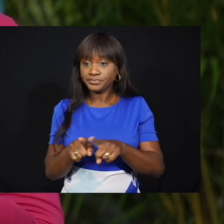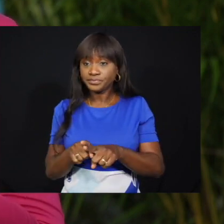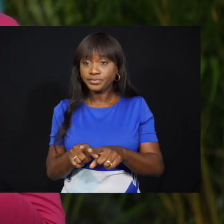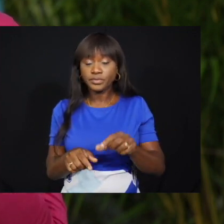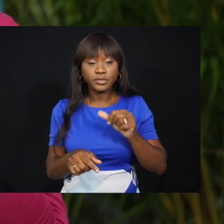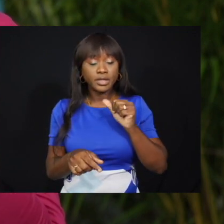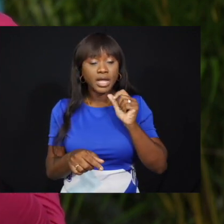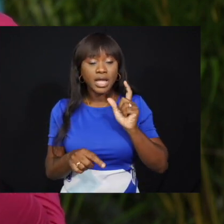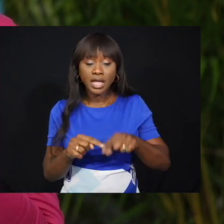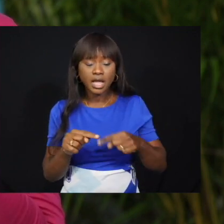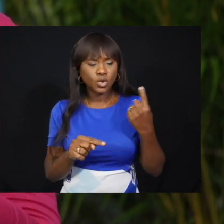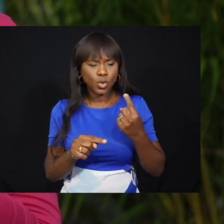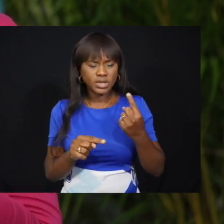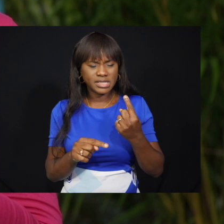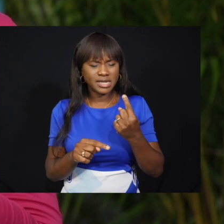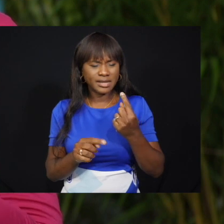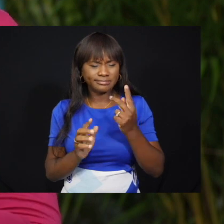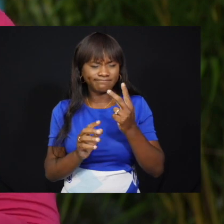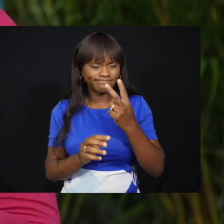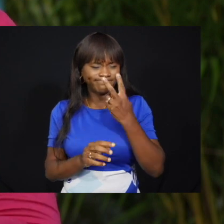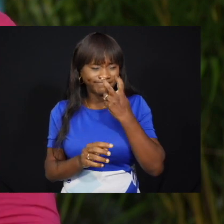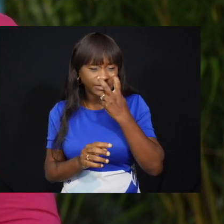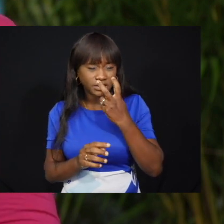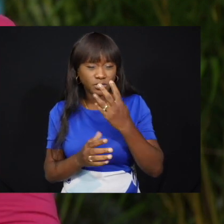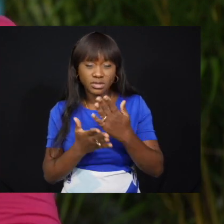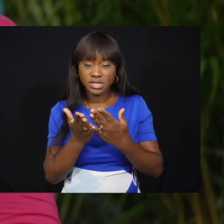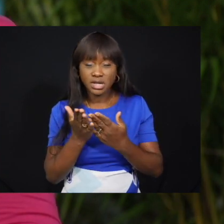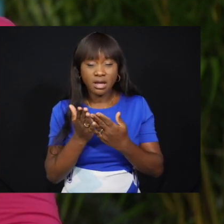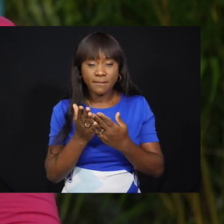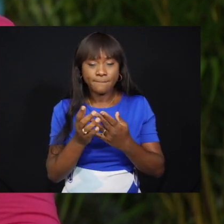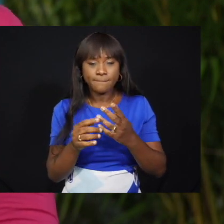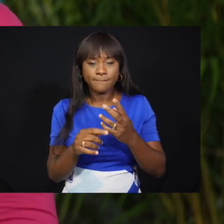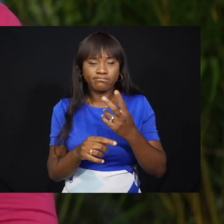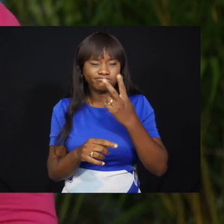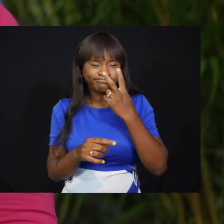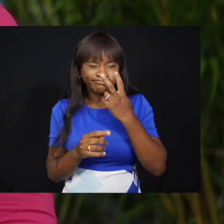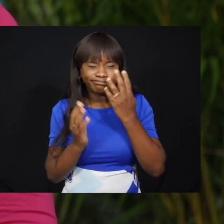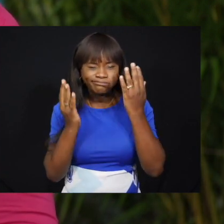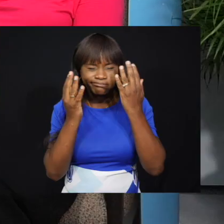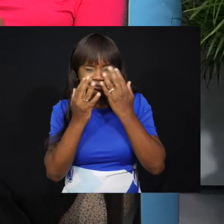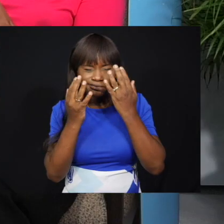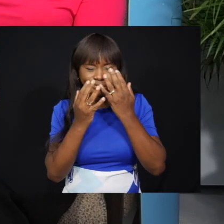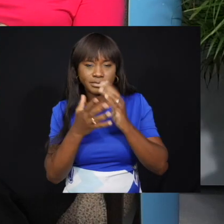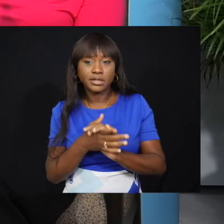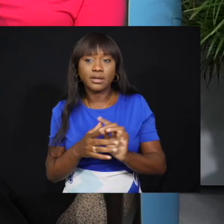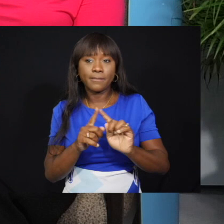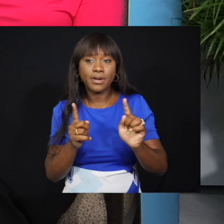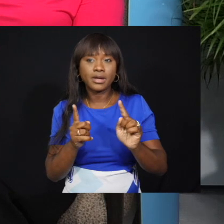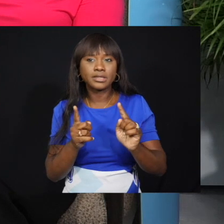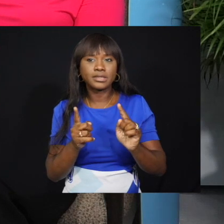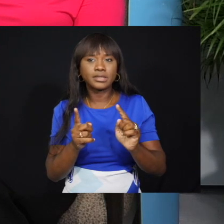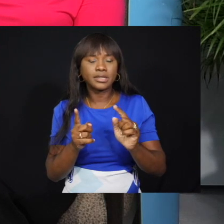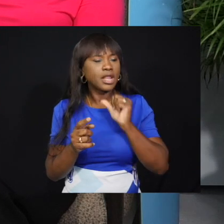also, too, not always they can get visual because their eyes, some have cataracts, some dim eyesight. So, but at the